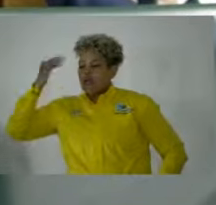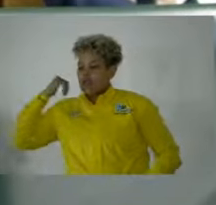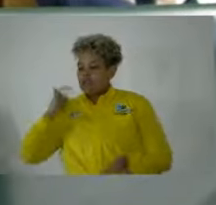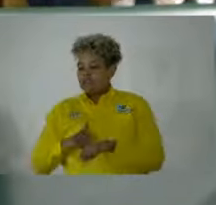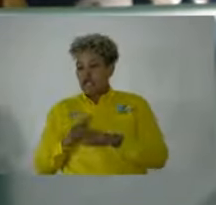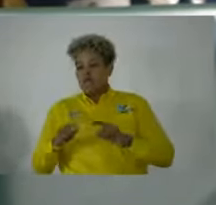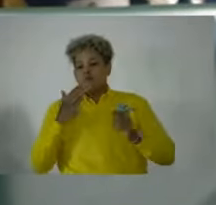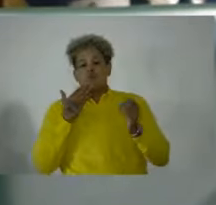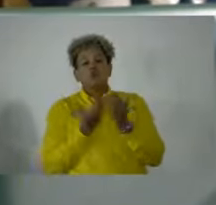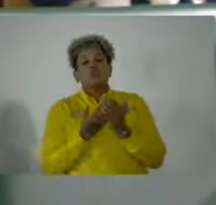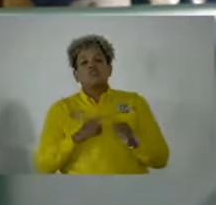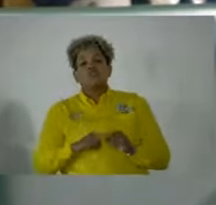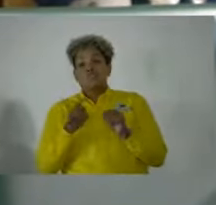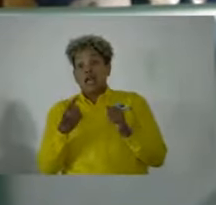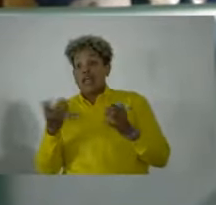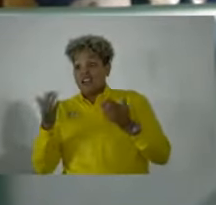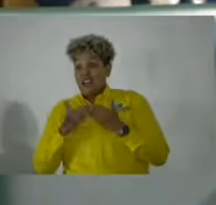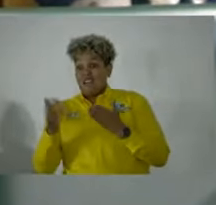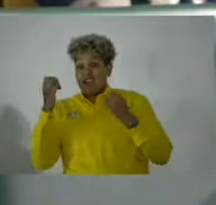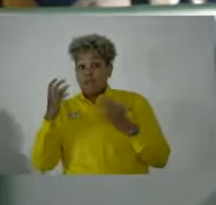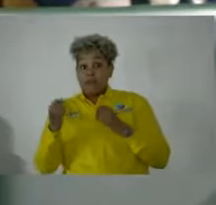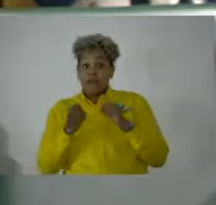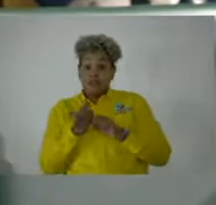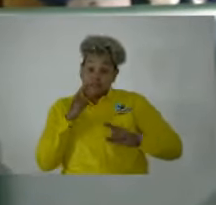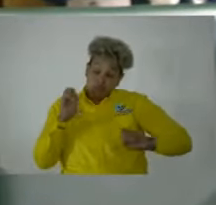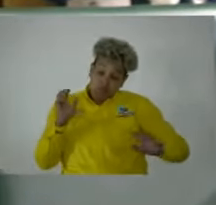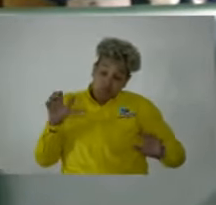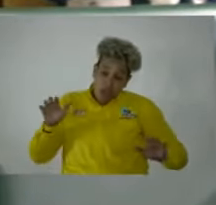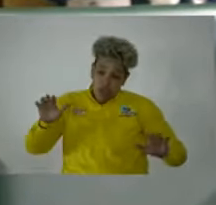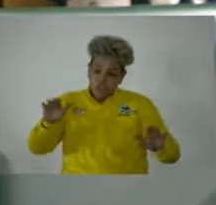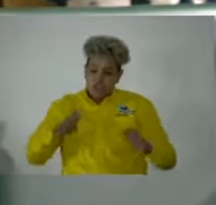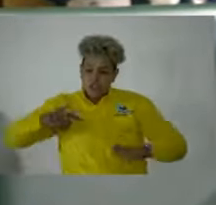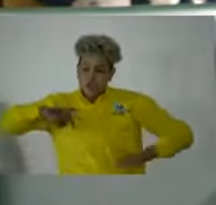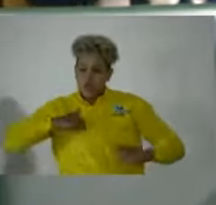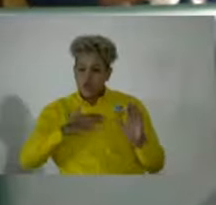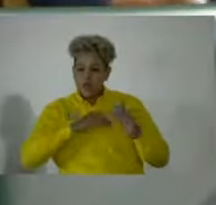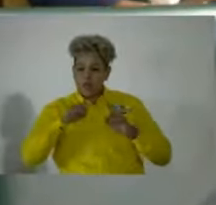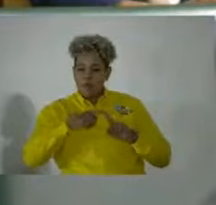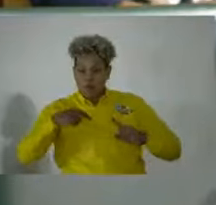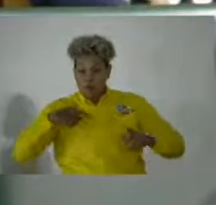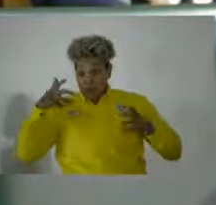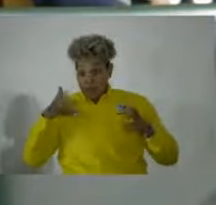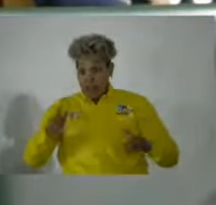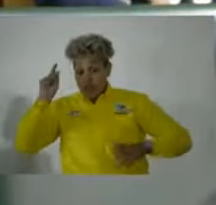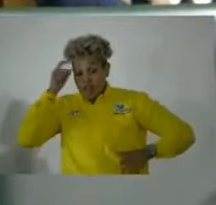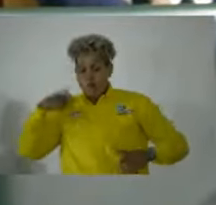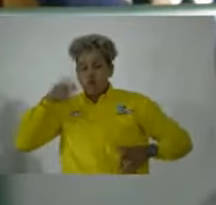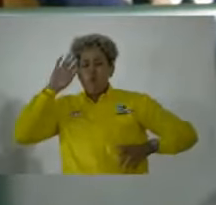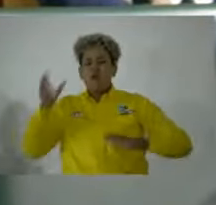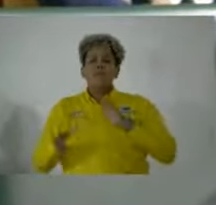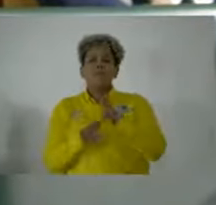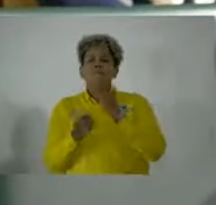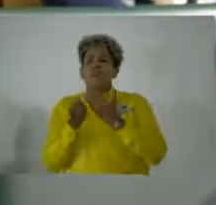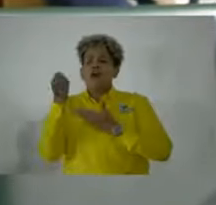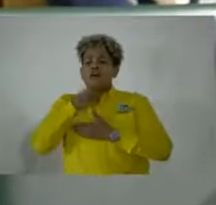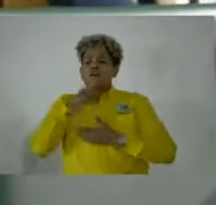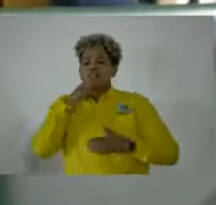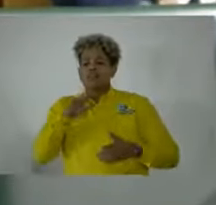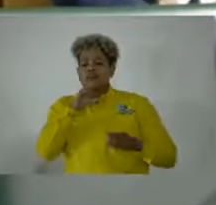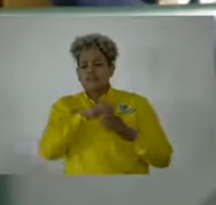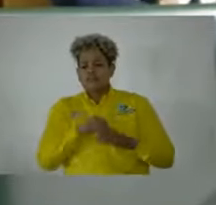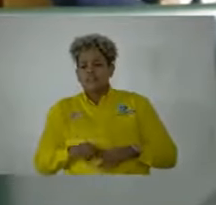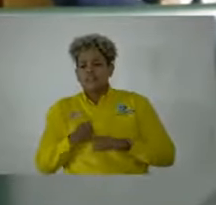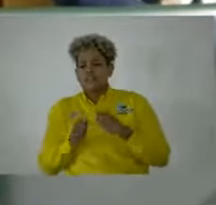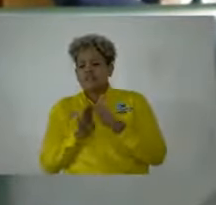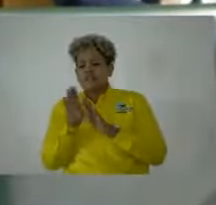But it's a good start after many years of inaction. We commit that when we are in government, we'll prioritize the